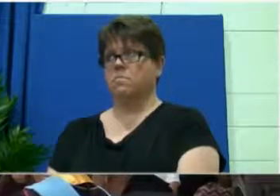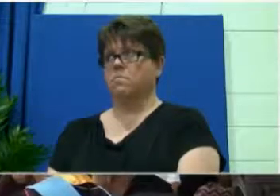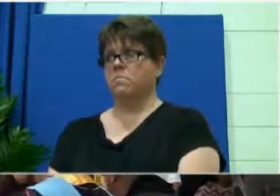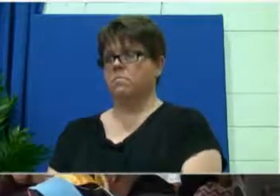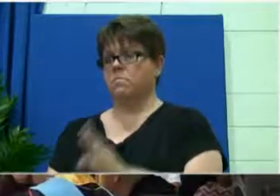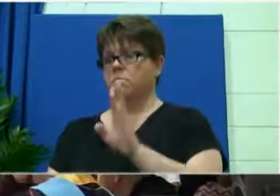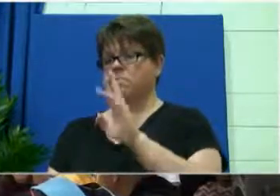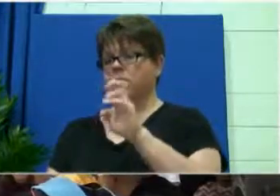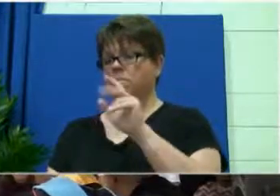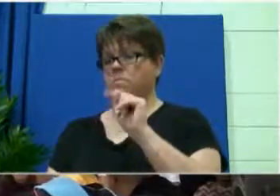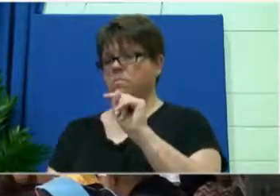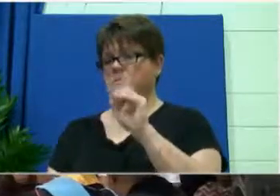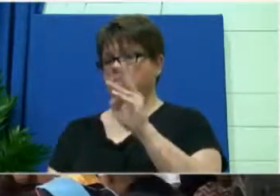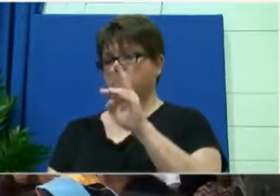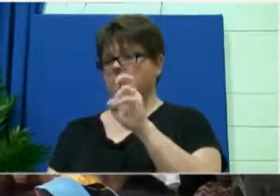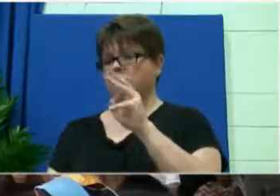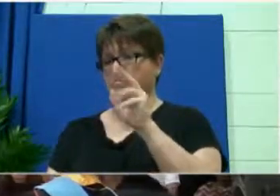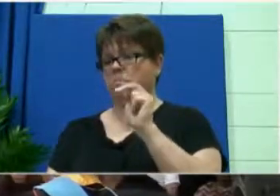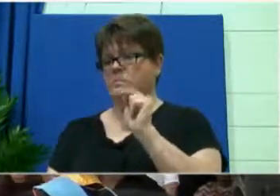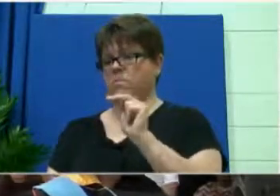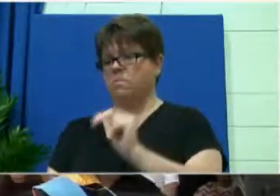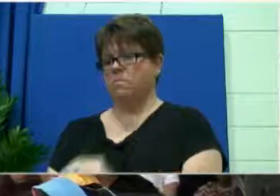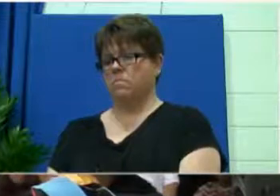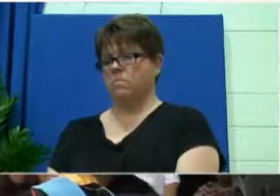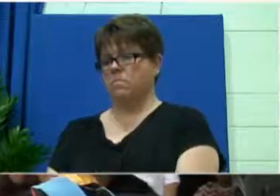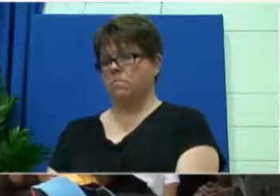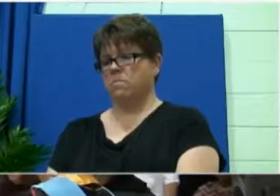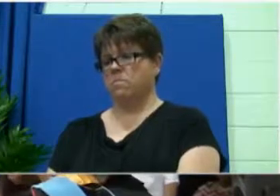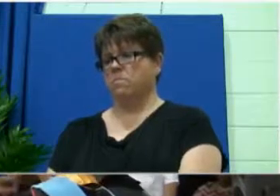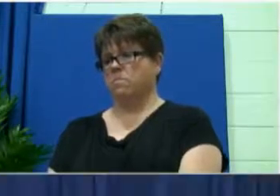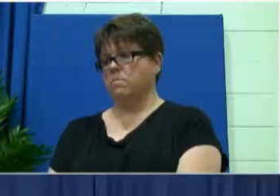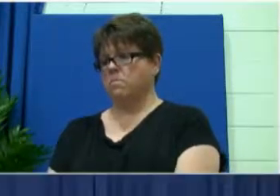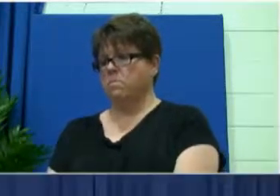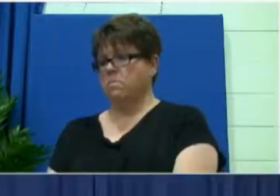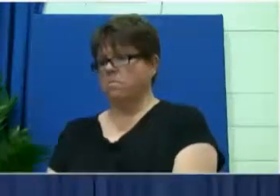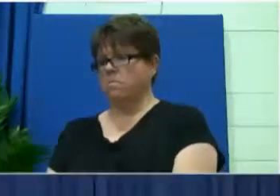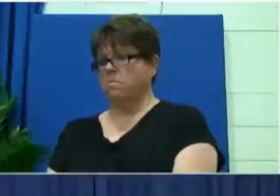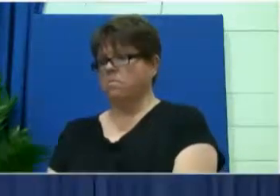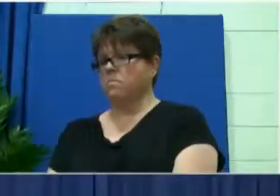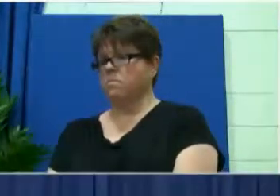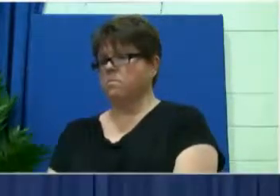Brett Bierman, Associate in Applied Science, Welding Technology.